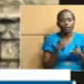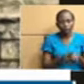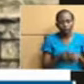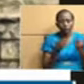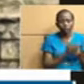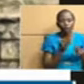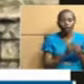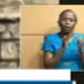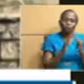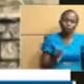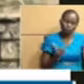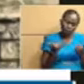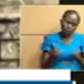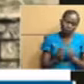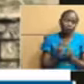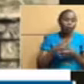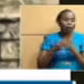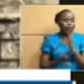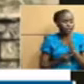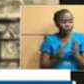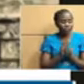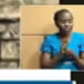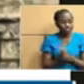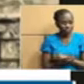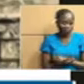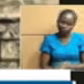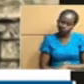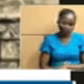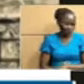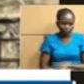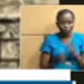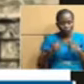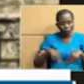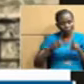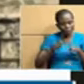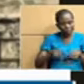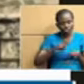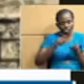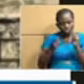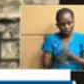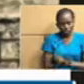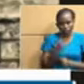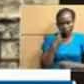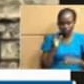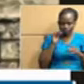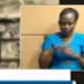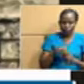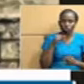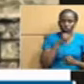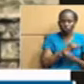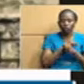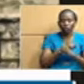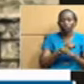that priorities are changing completely, and we need to reconfigure to base our social protection